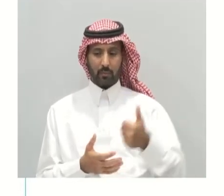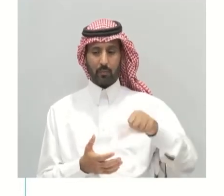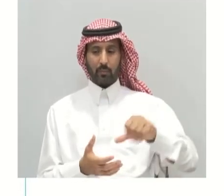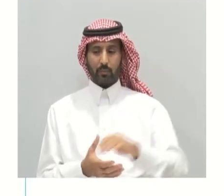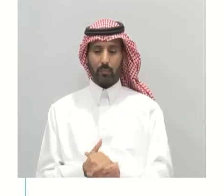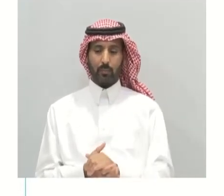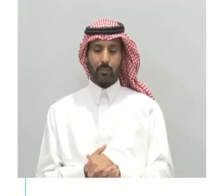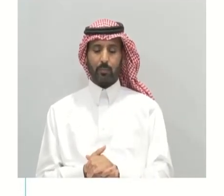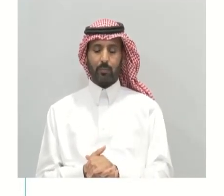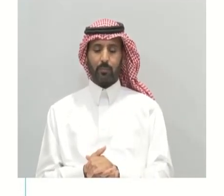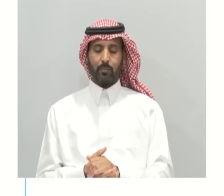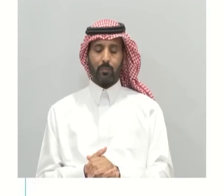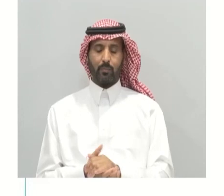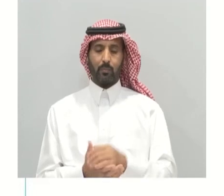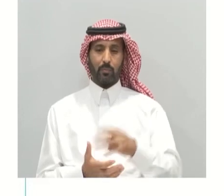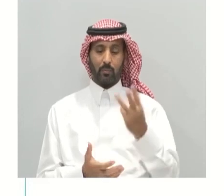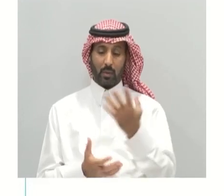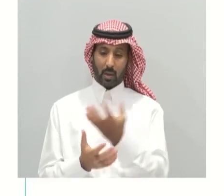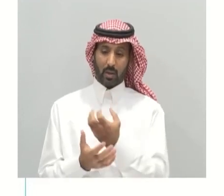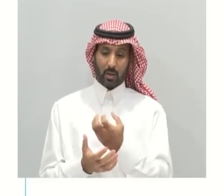lost. Number three,